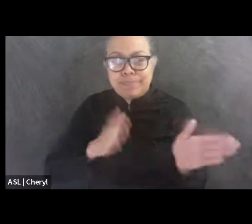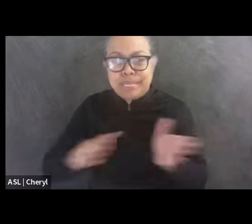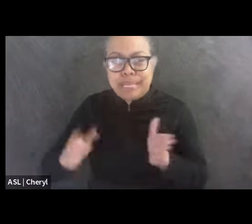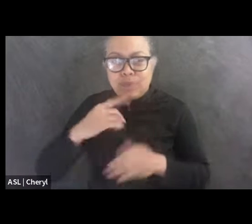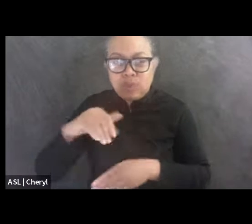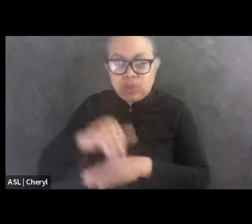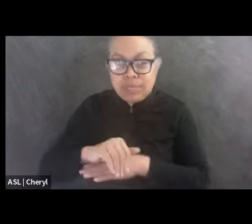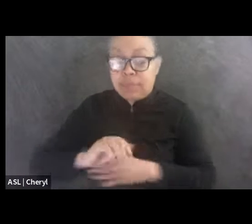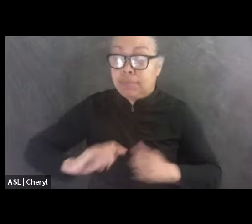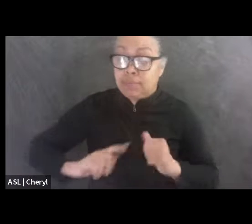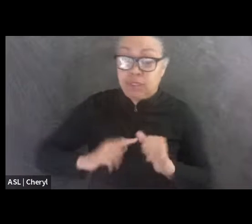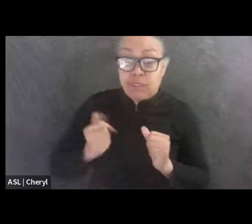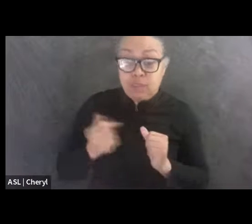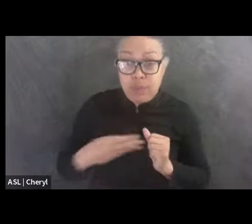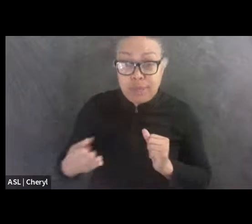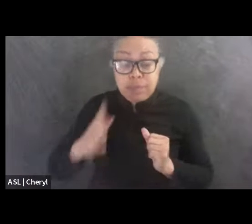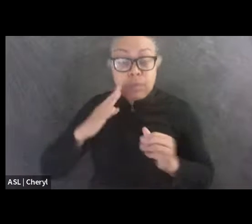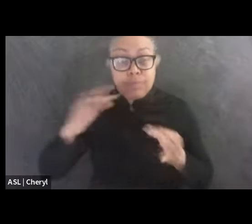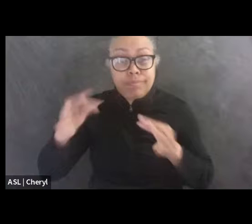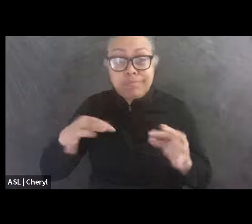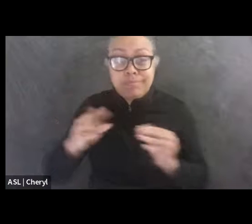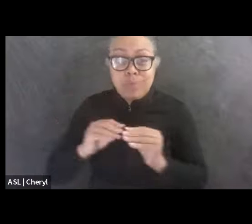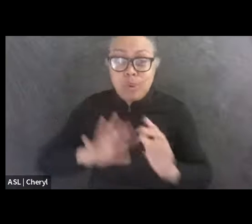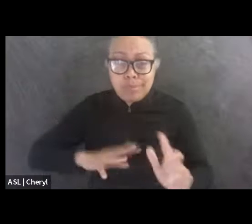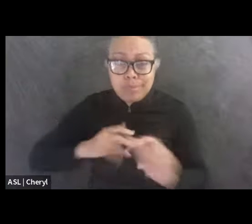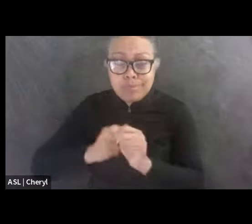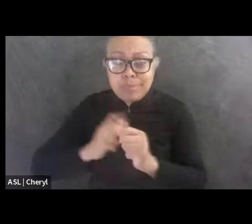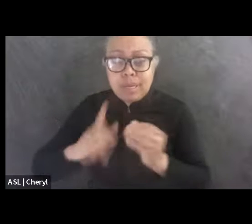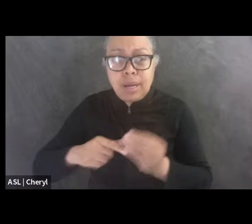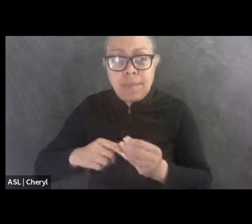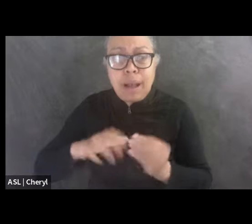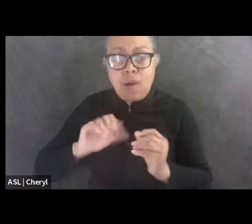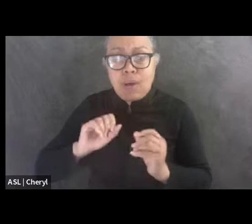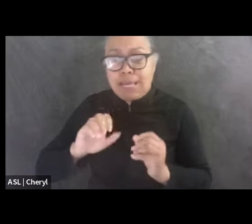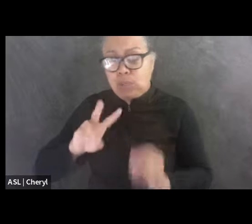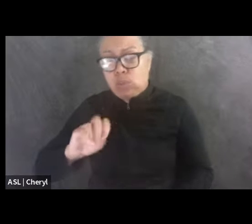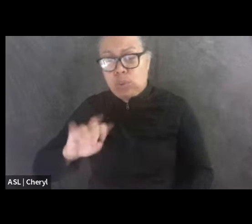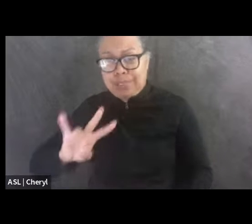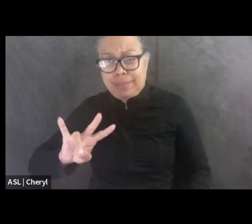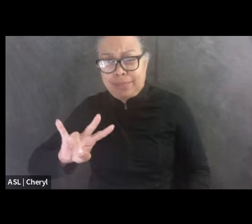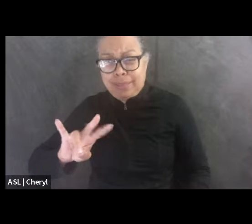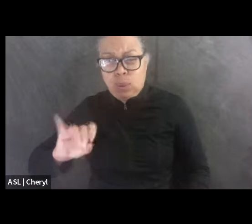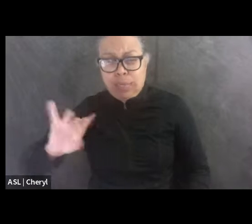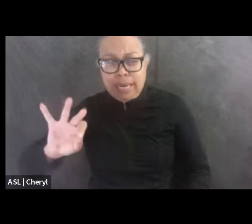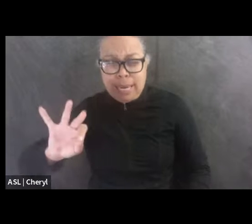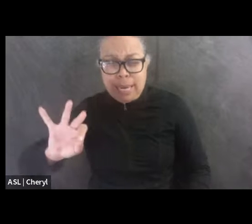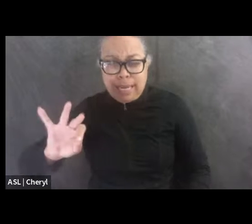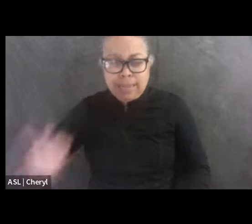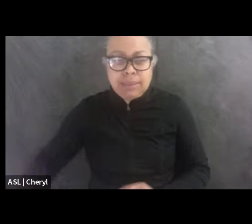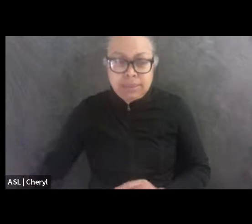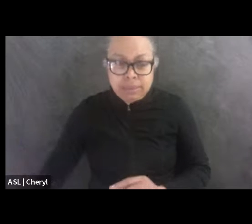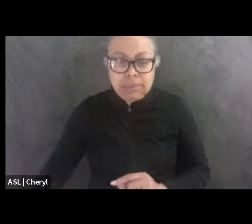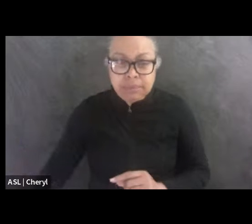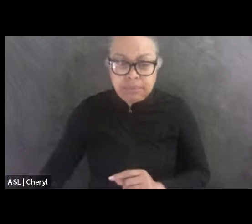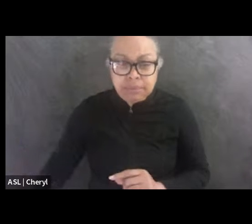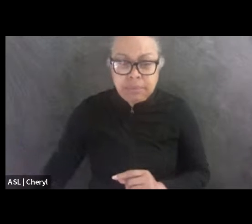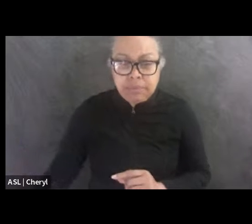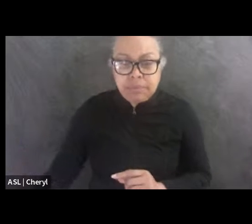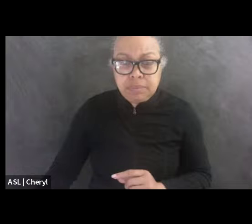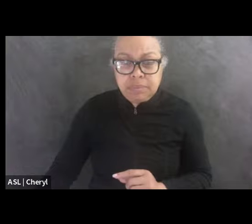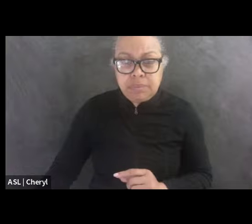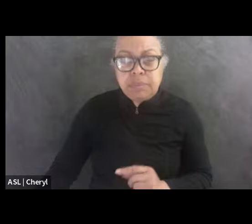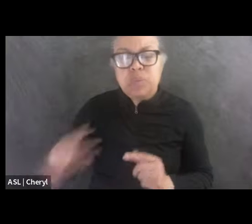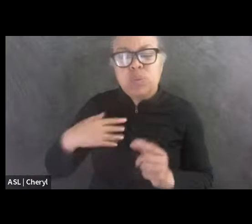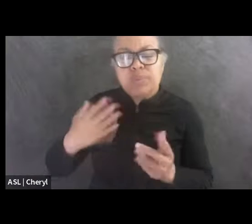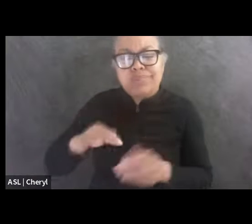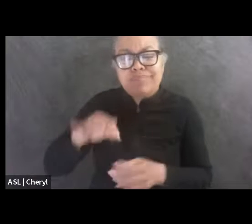things. One is a quick update on BZA case 20709. That was the case that ANC 5D voted on